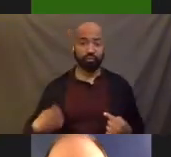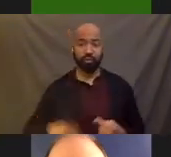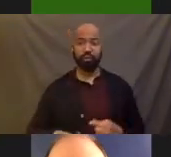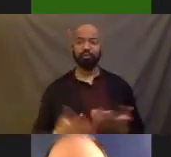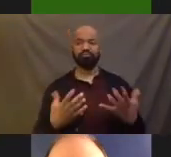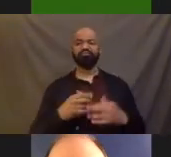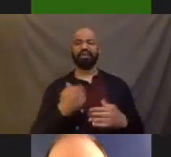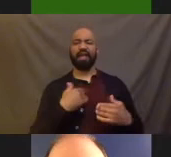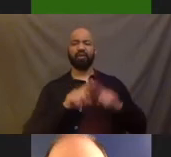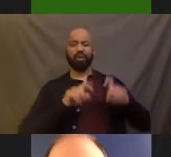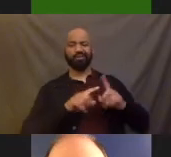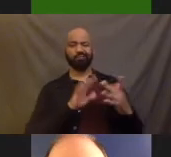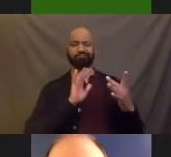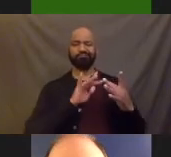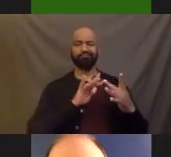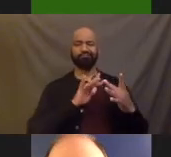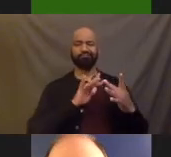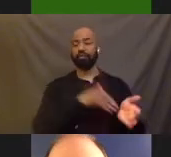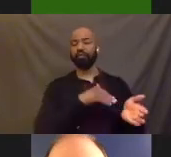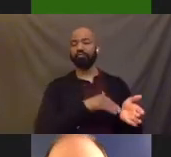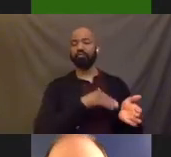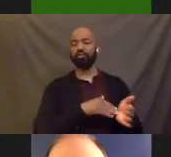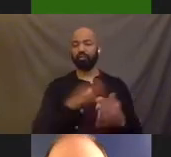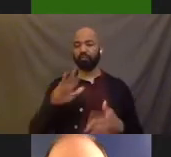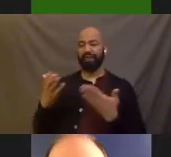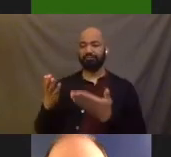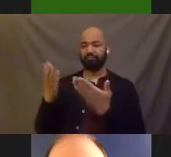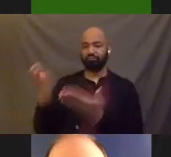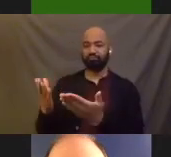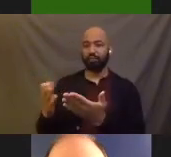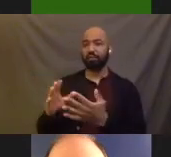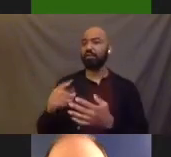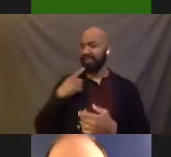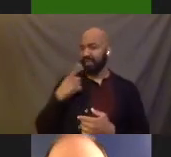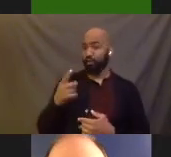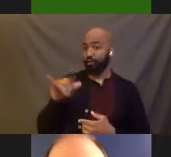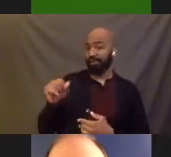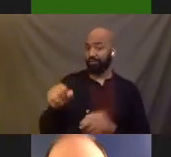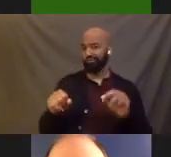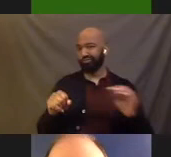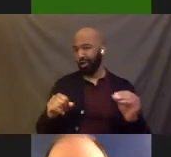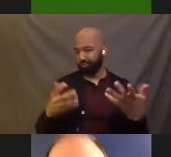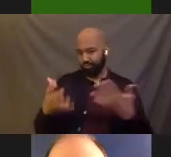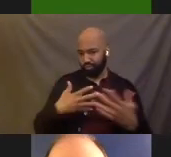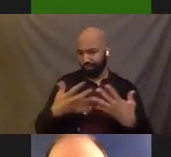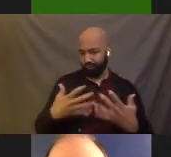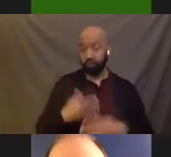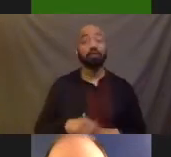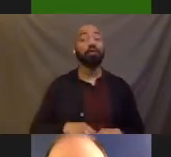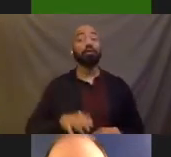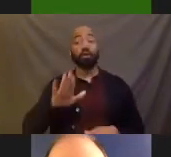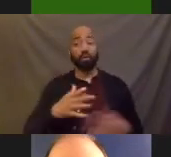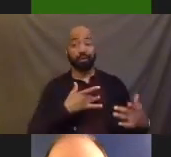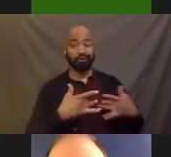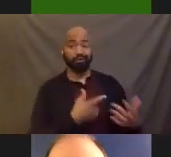will specifically give you recommendations to say, yes, I think that you should get this. You can absolutely talk about your concerns,